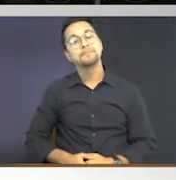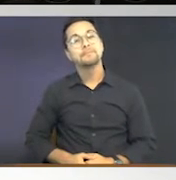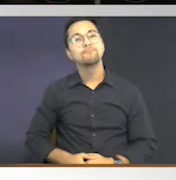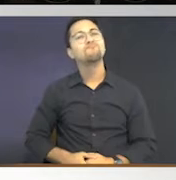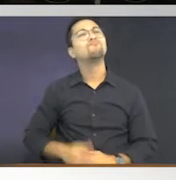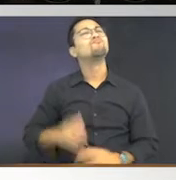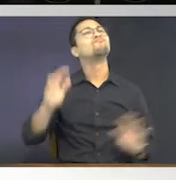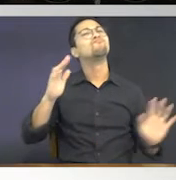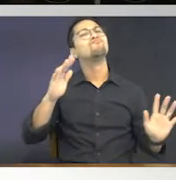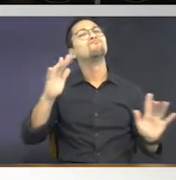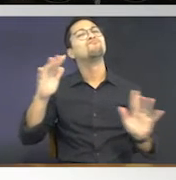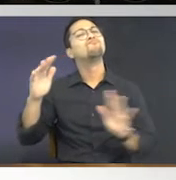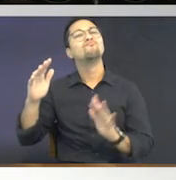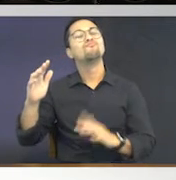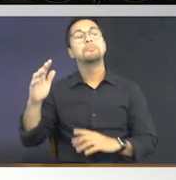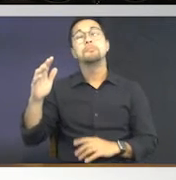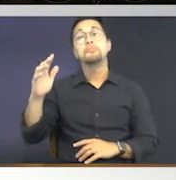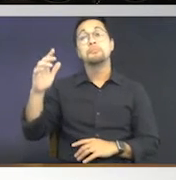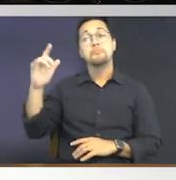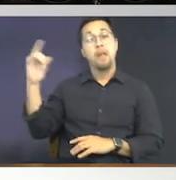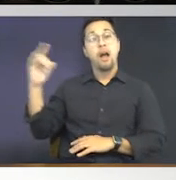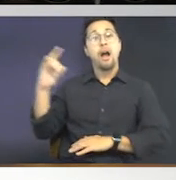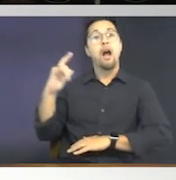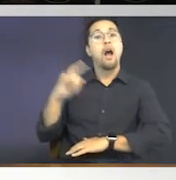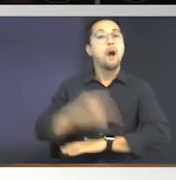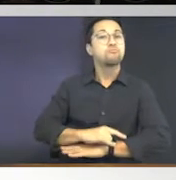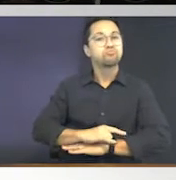Several hours later, the plane lands.